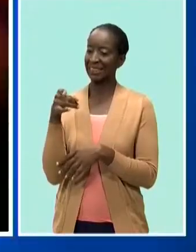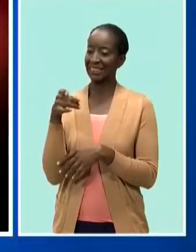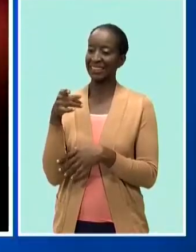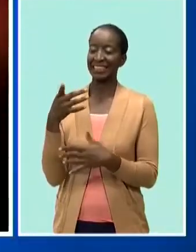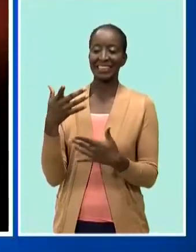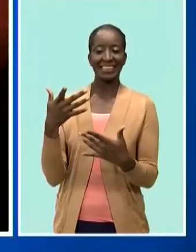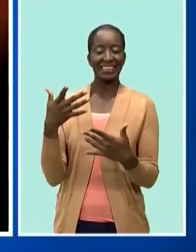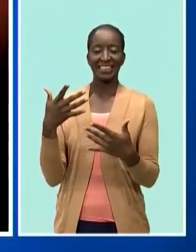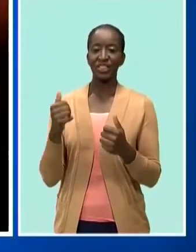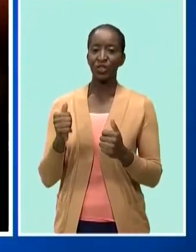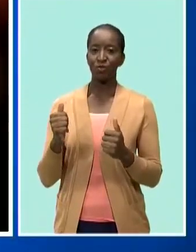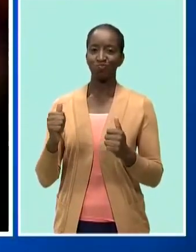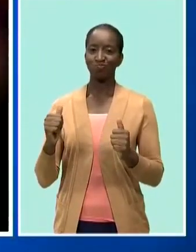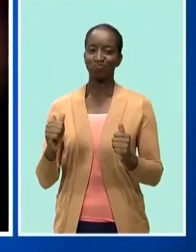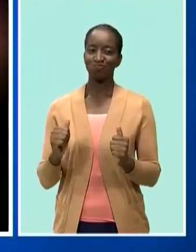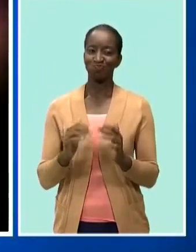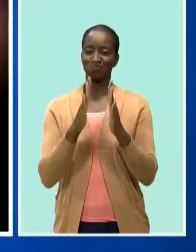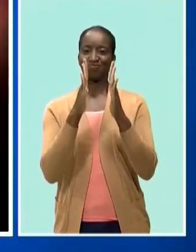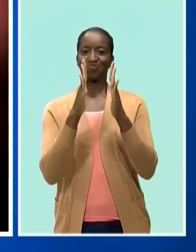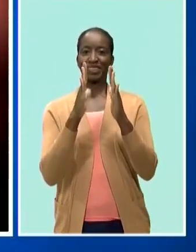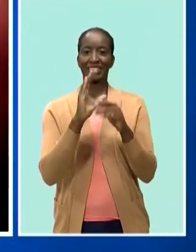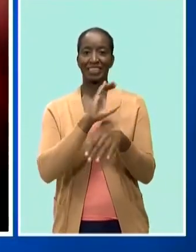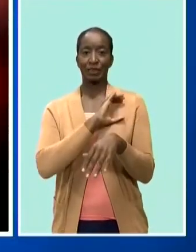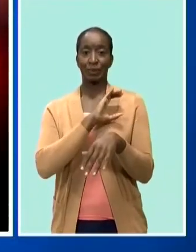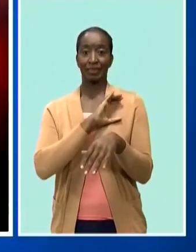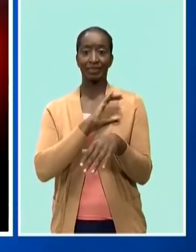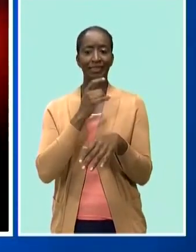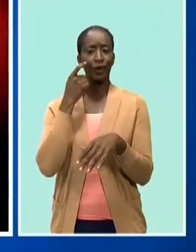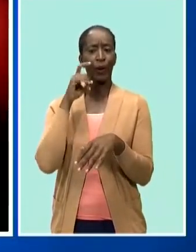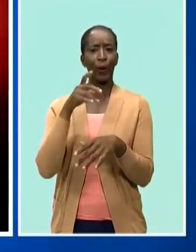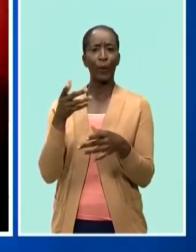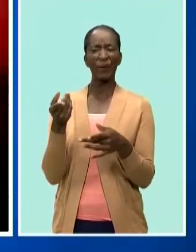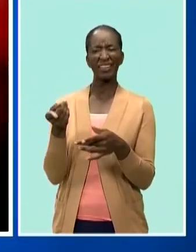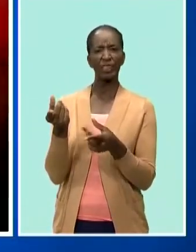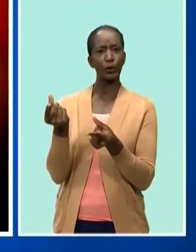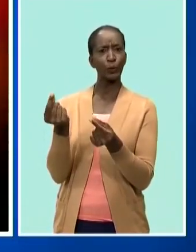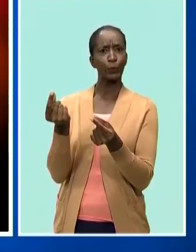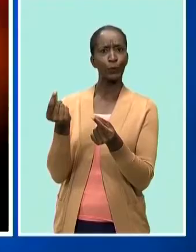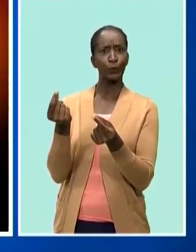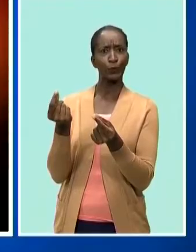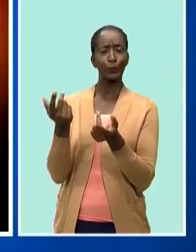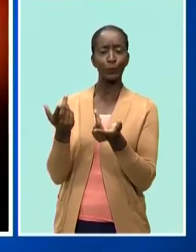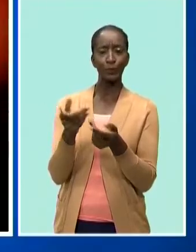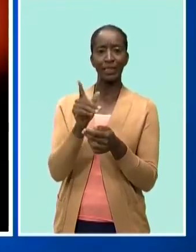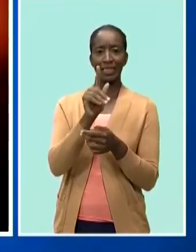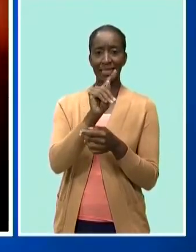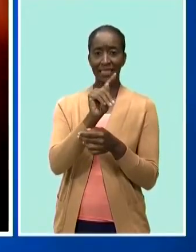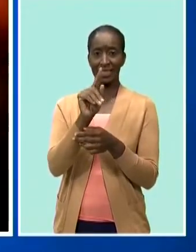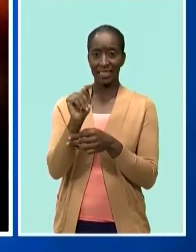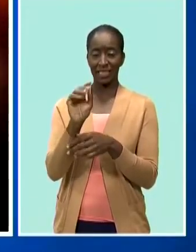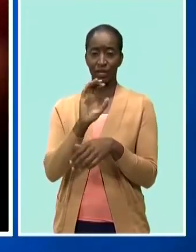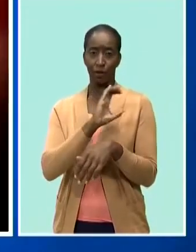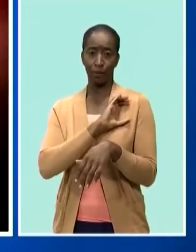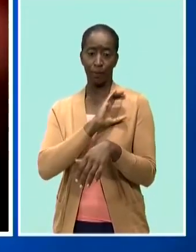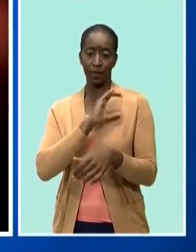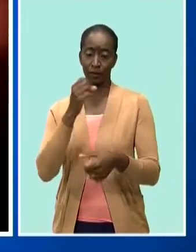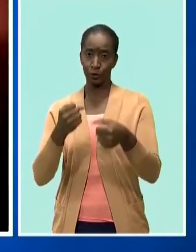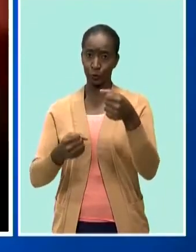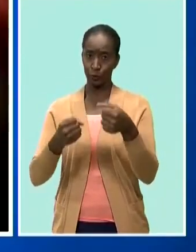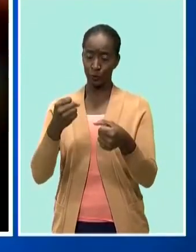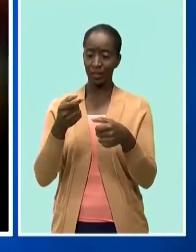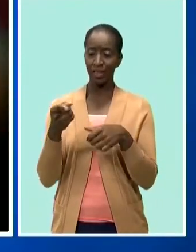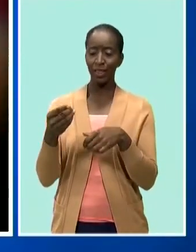see, Omario decided to take a seat on top of a TNT police service vehicle, which was parked outside of a beach